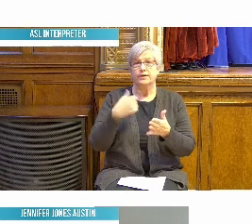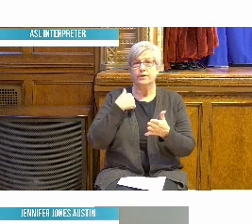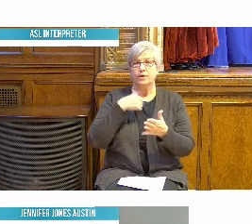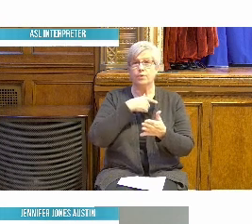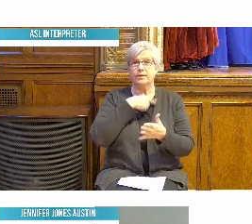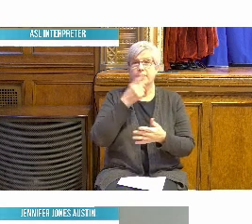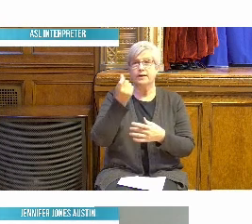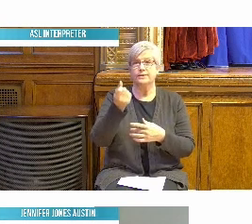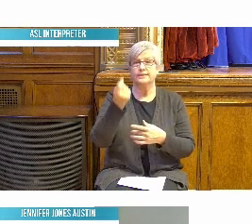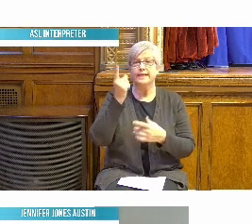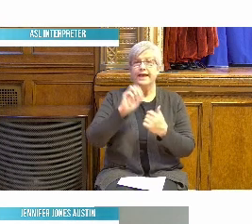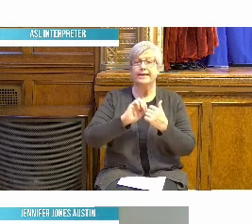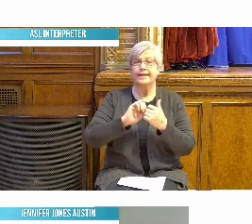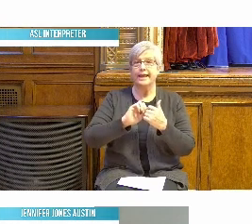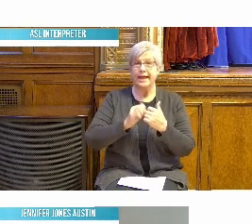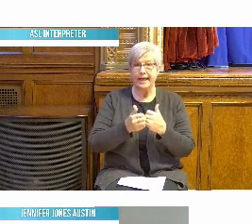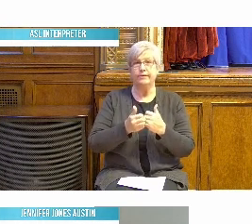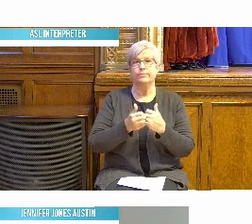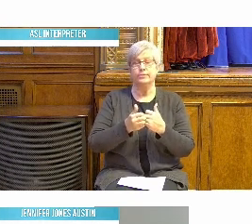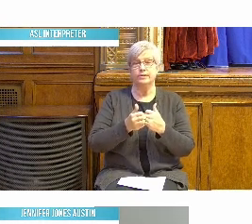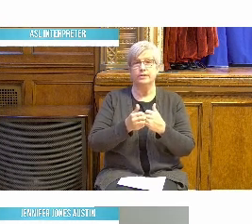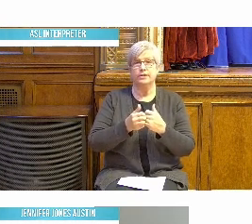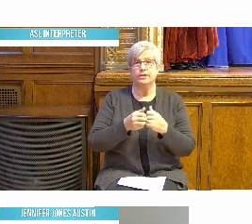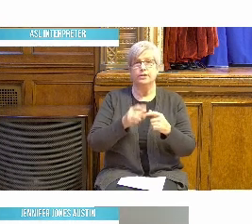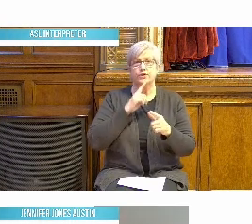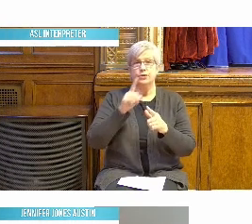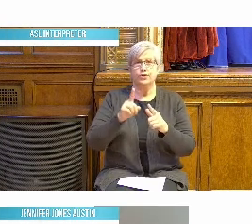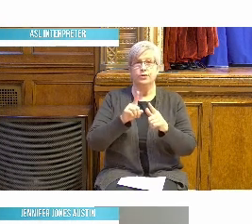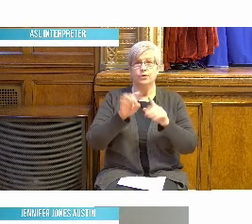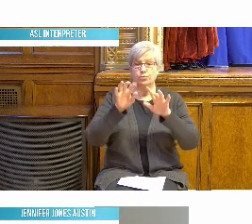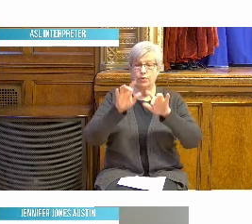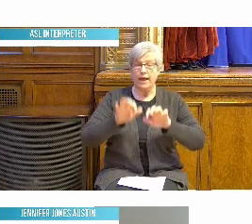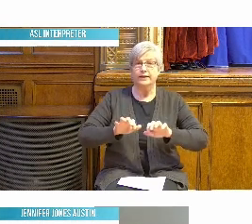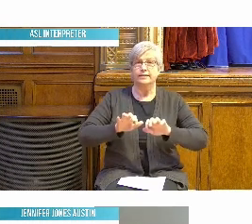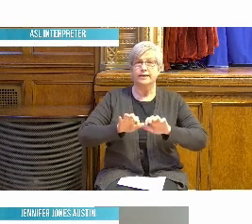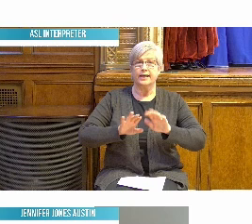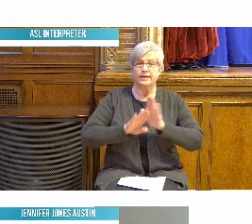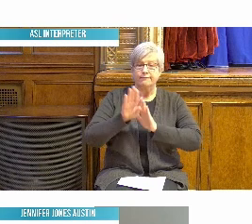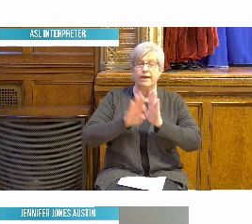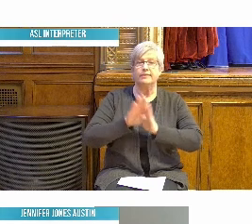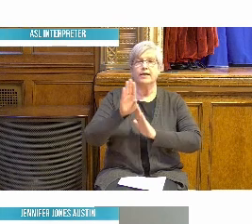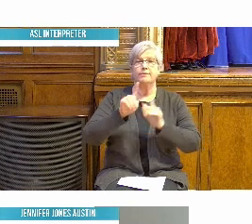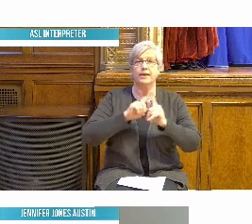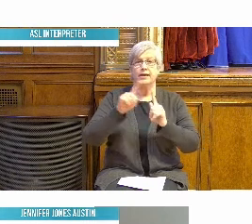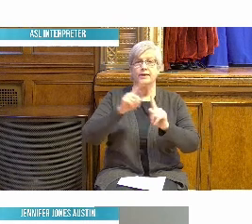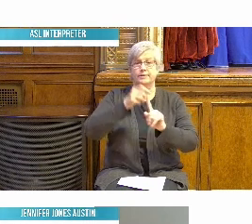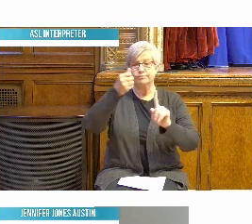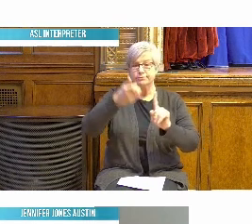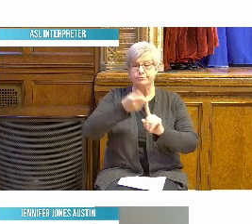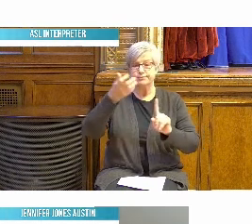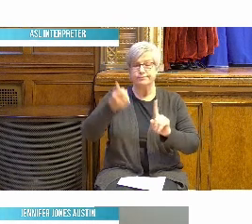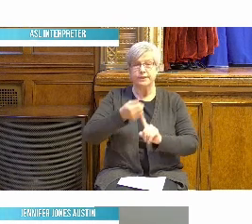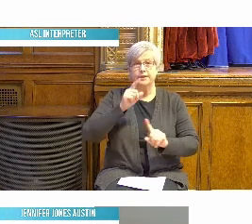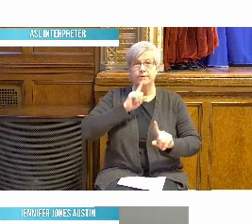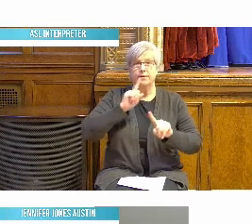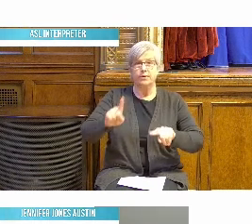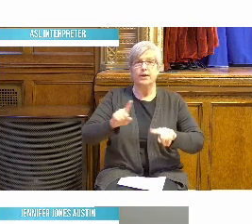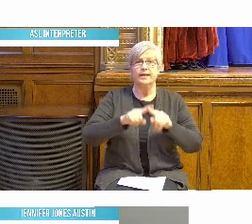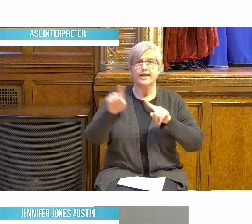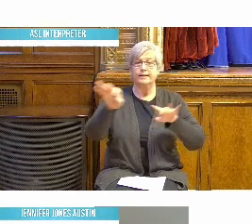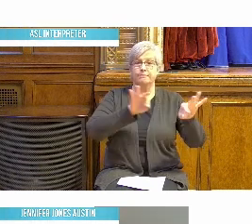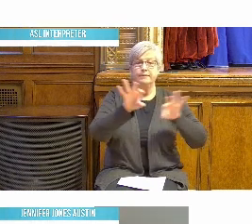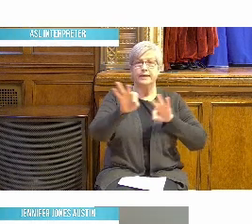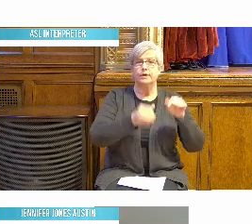understand how you build the report and which experts we're going